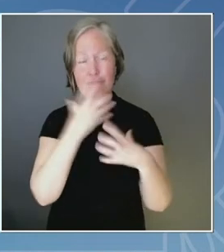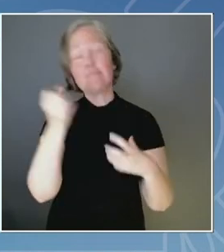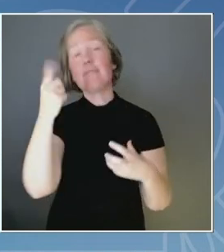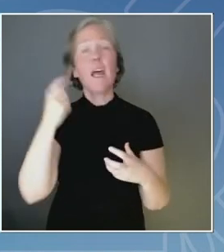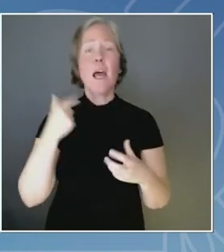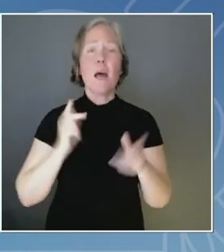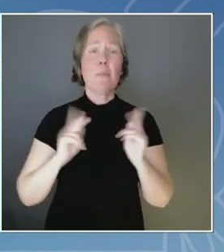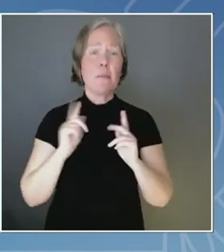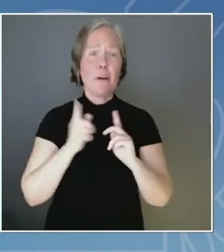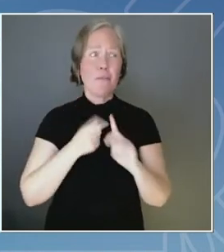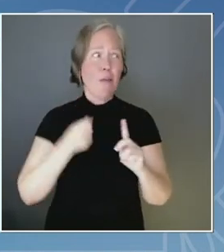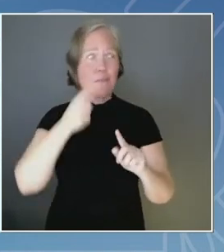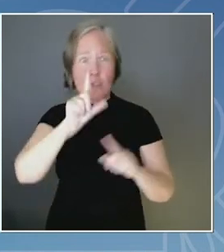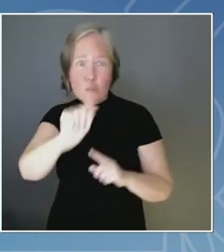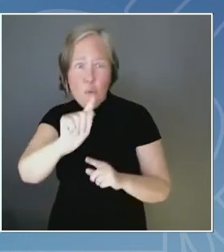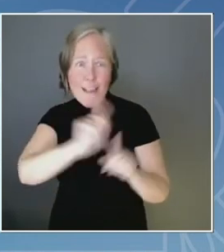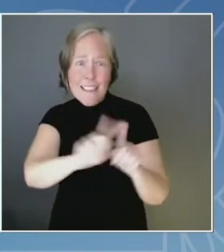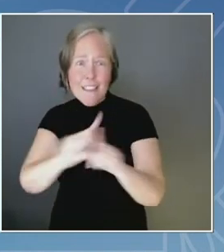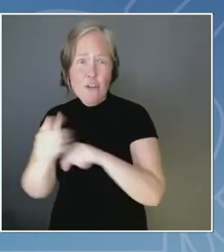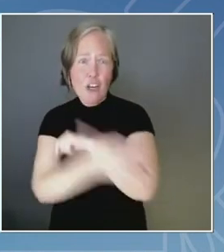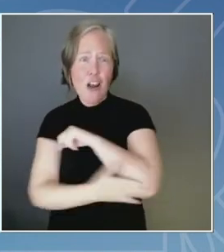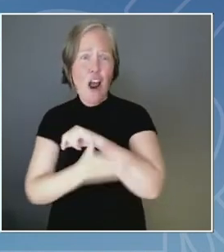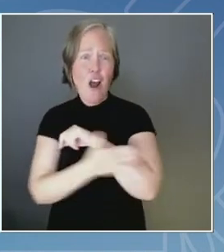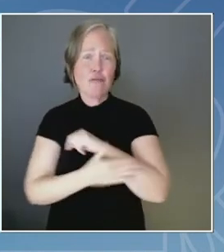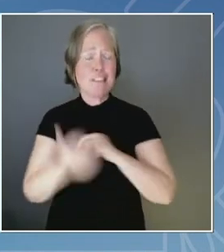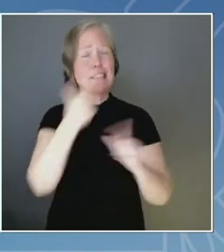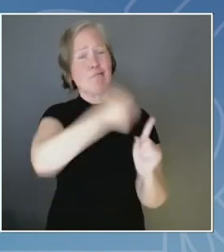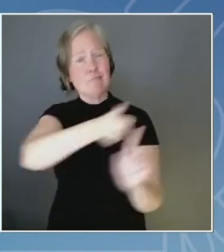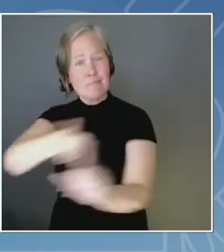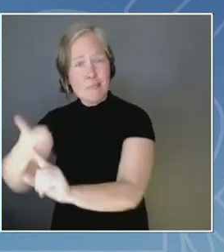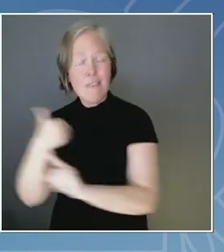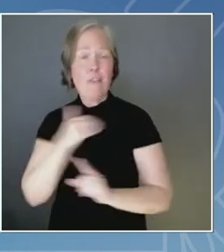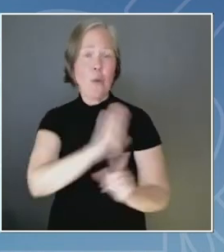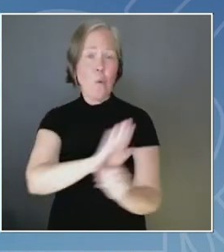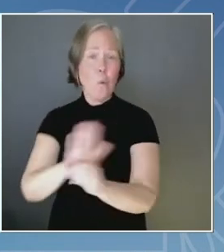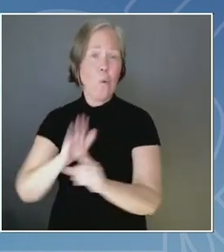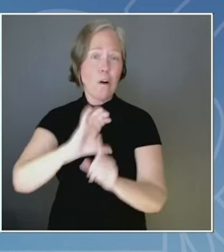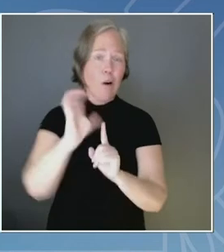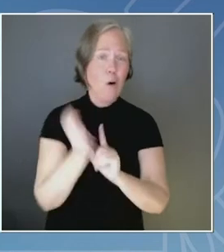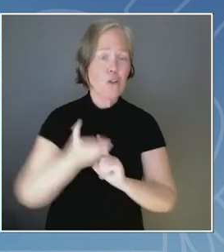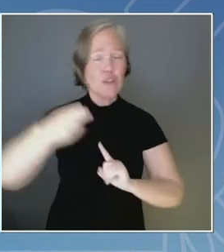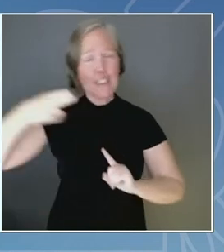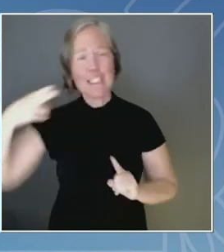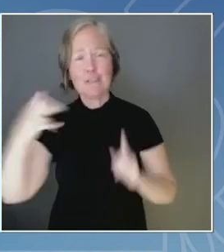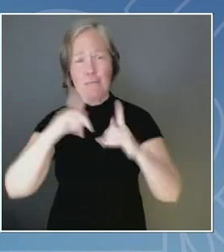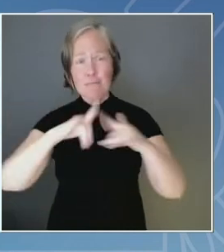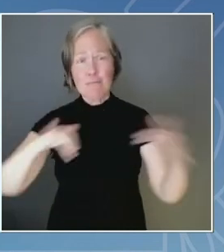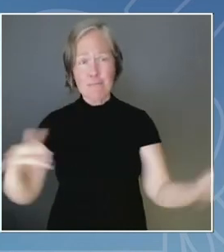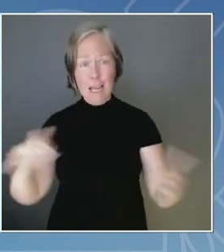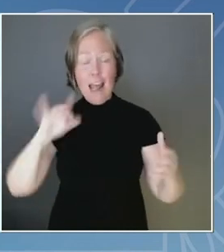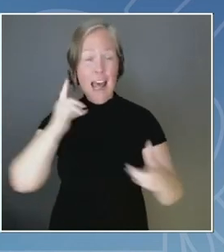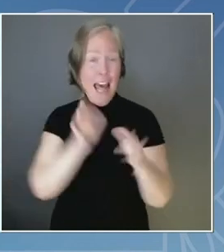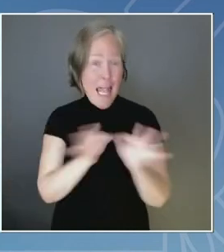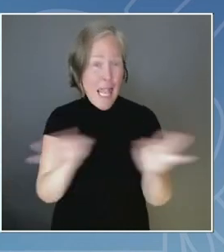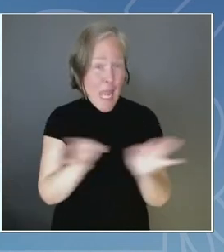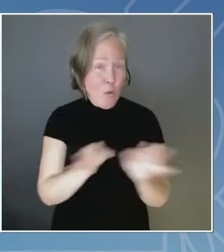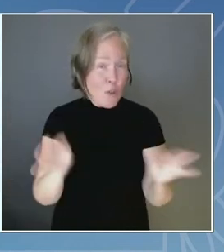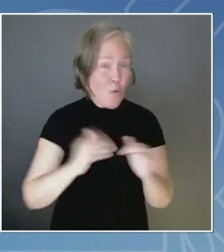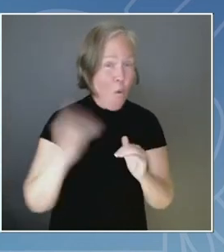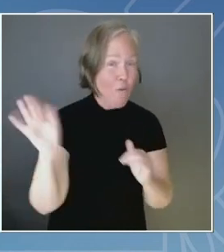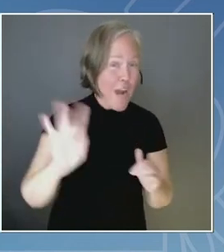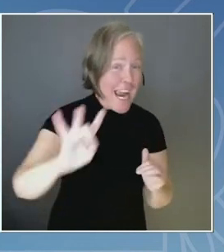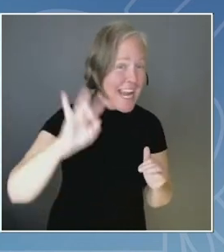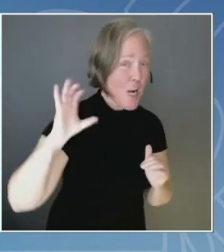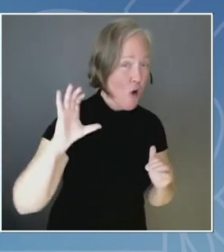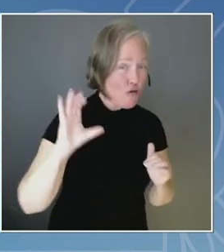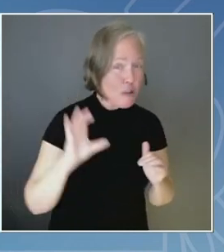from more than 20 countries with our own unique histories, cultures, and characteristics, and with over 800 spoken languages and dialects amongst us. And this includes our